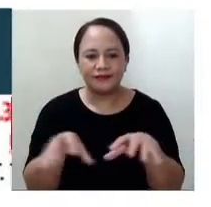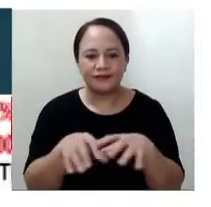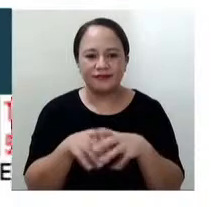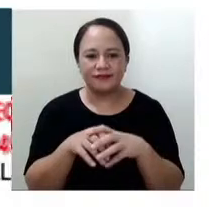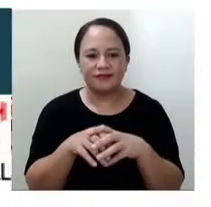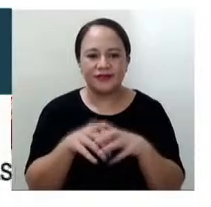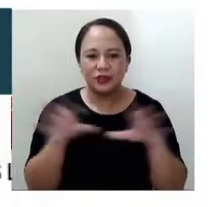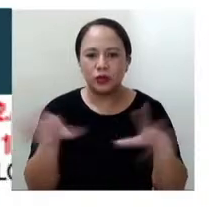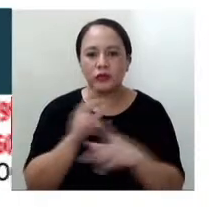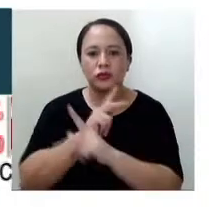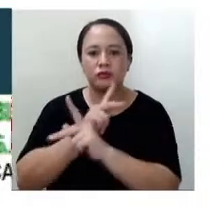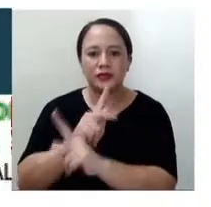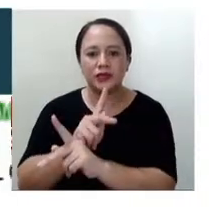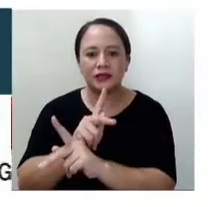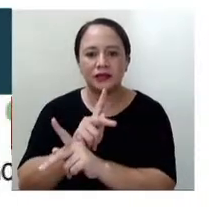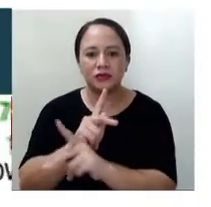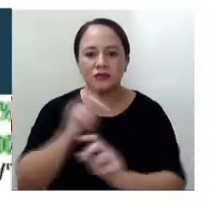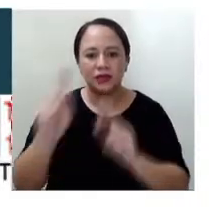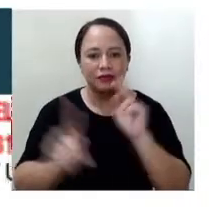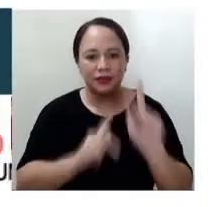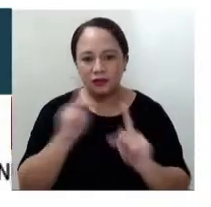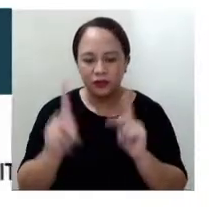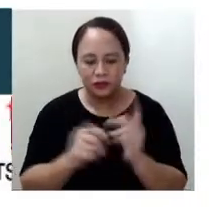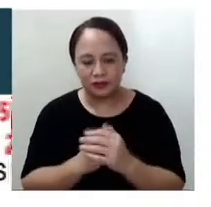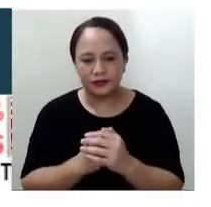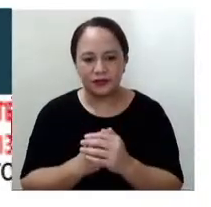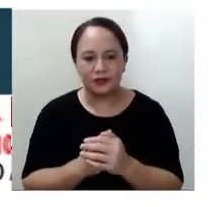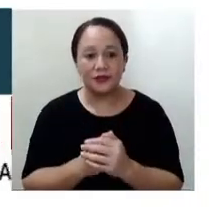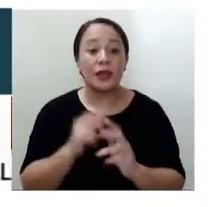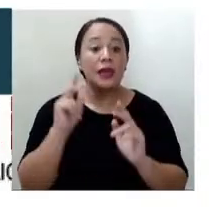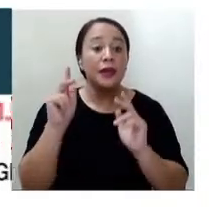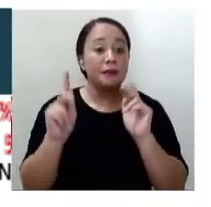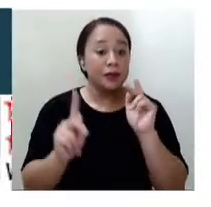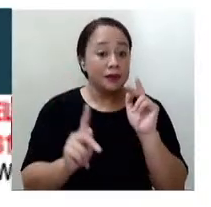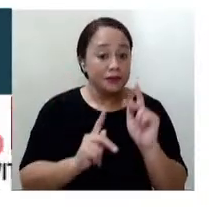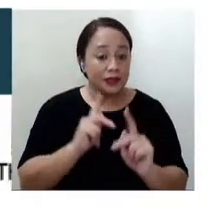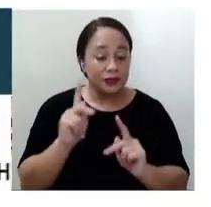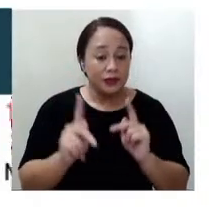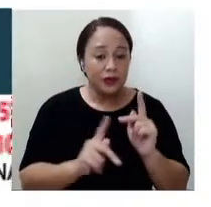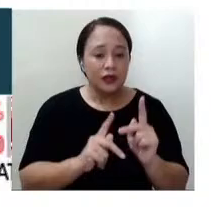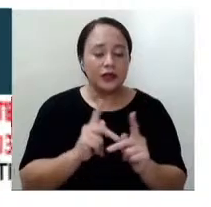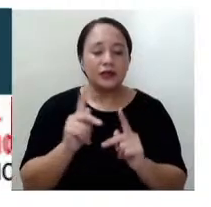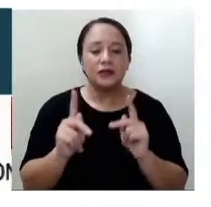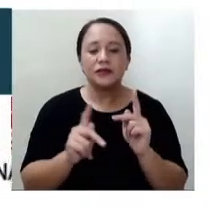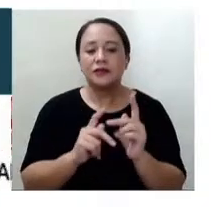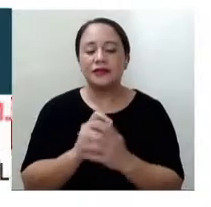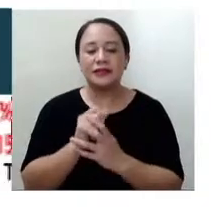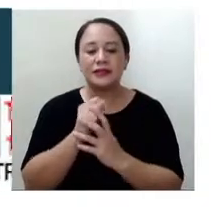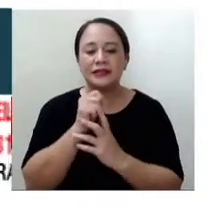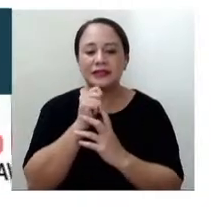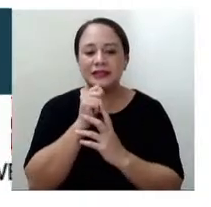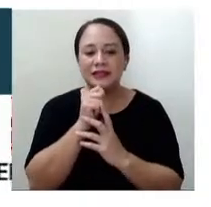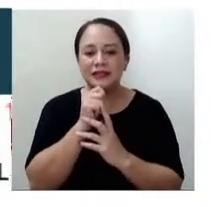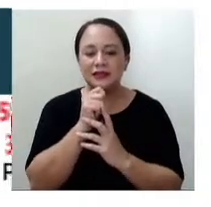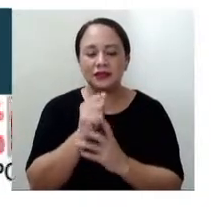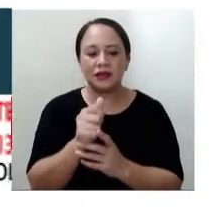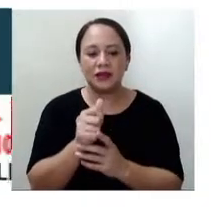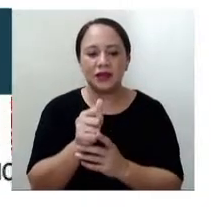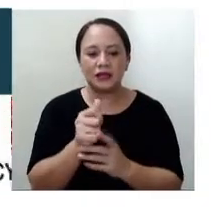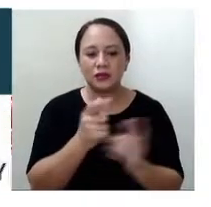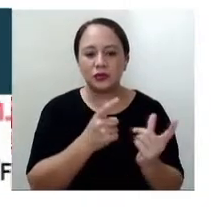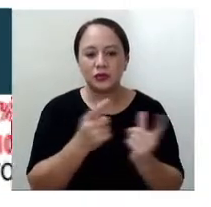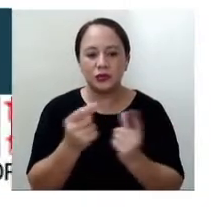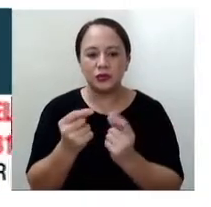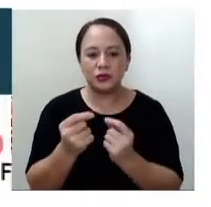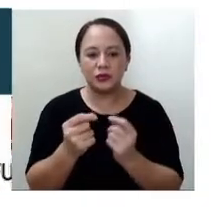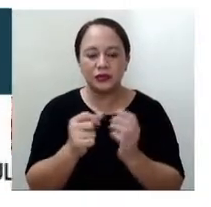to protect civilians, right? And civilians, and they're not acting in a way that is